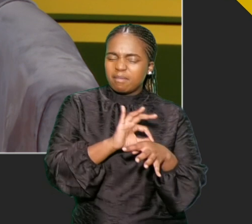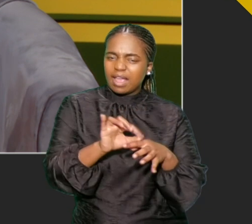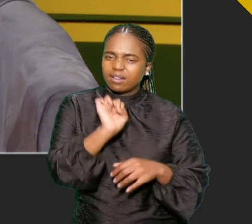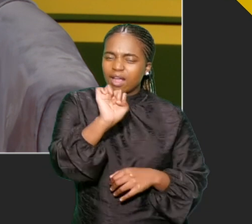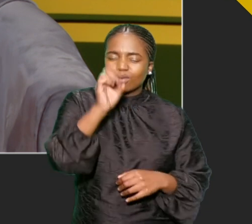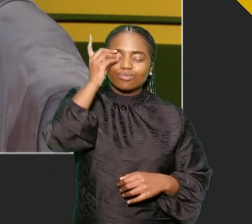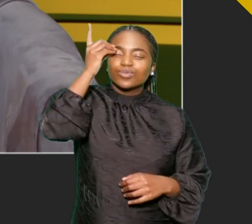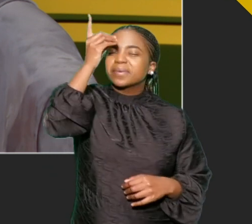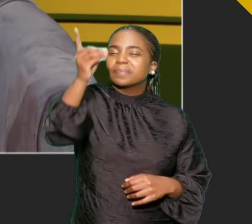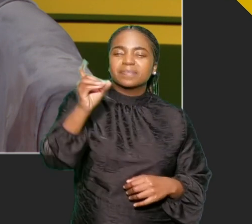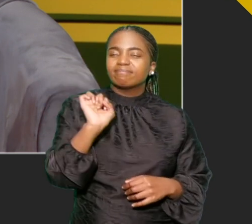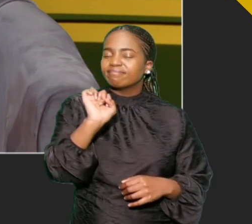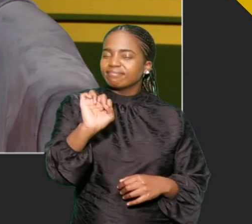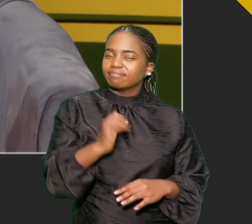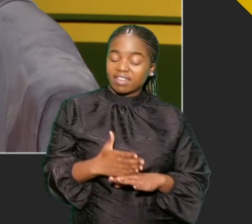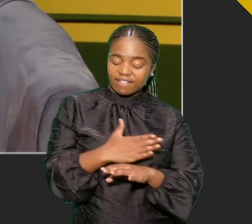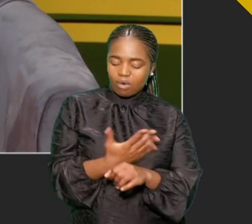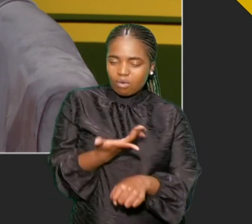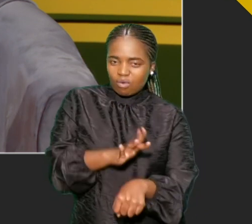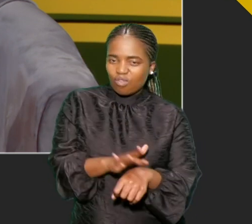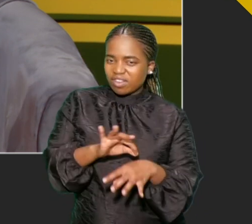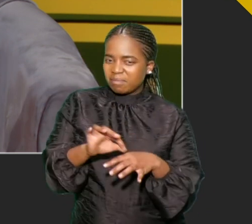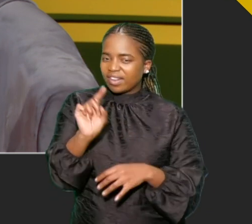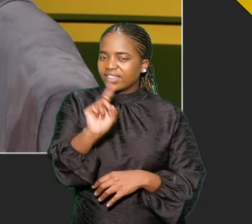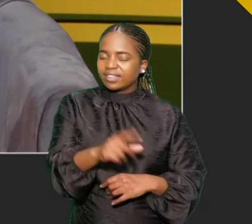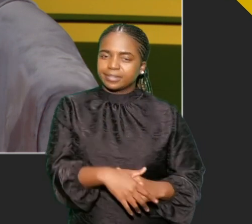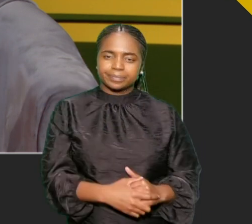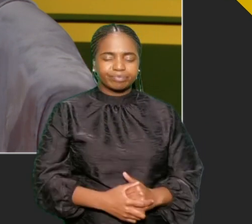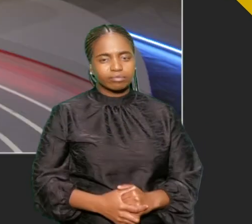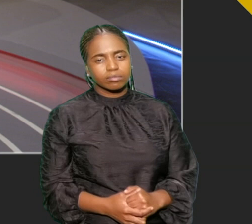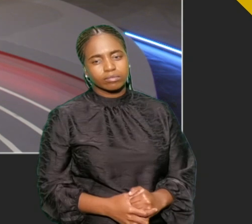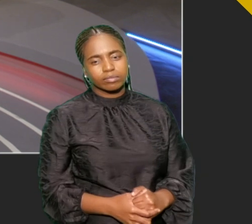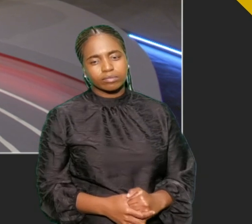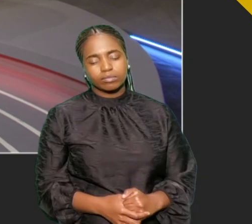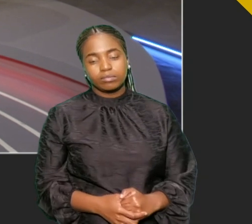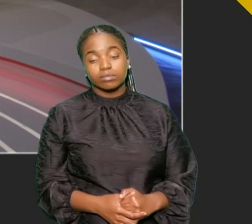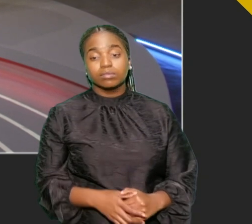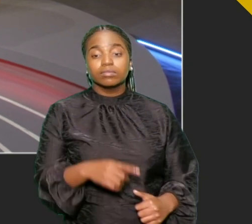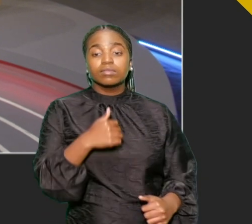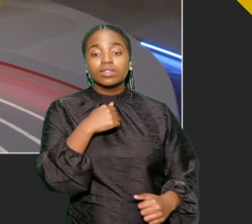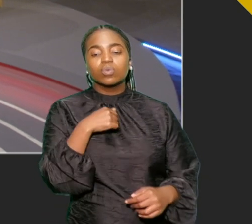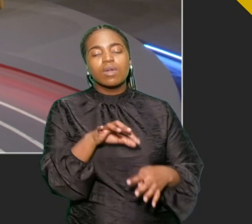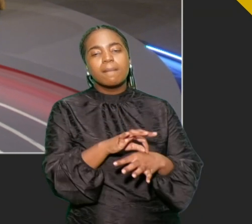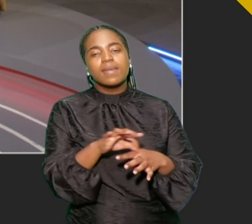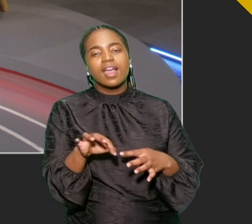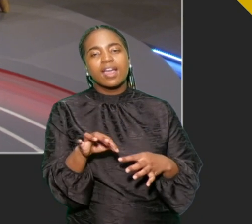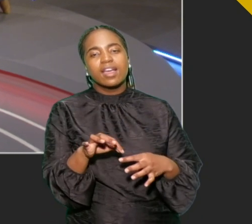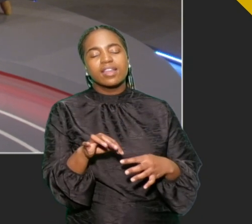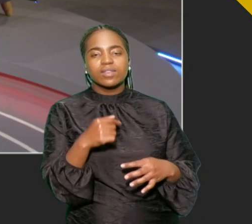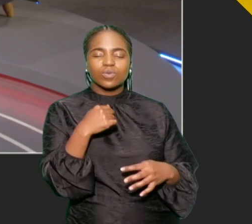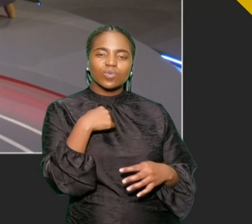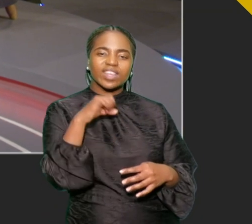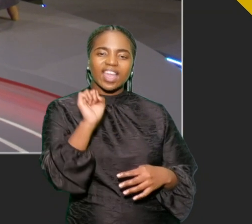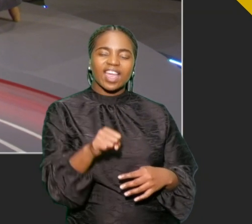your dreams, you know, be le plana eng? Oh, our plans, we had